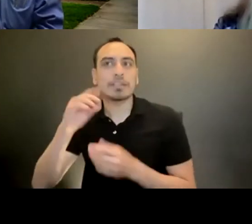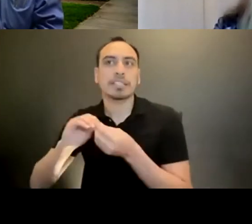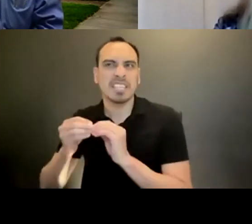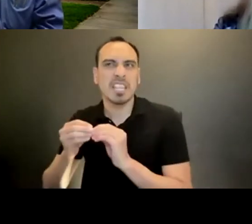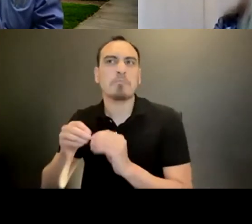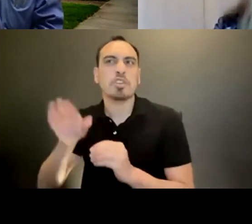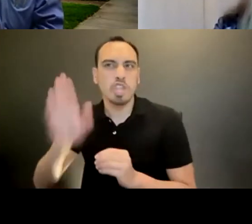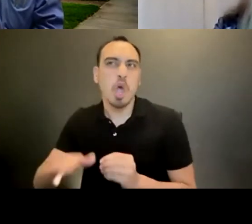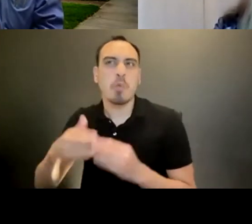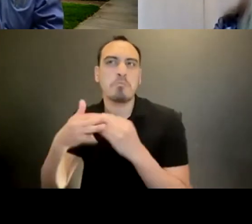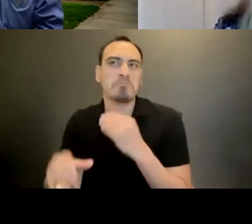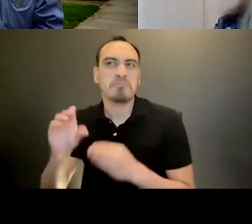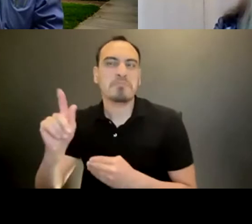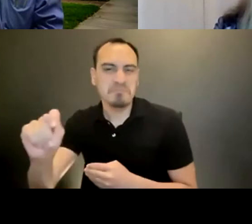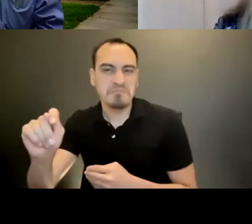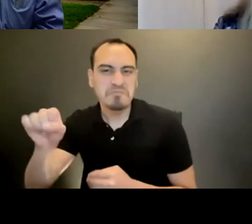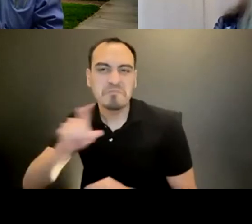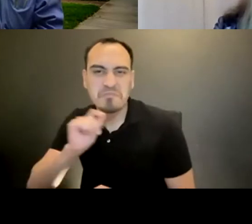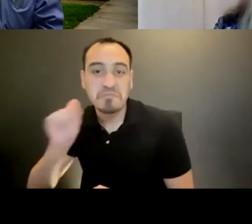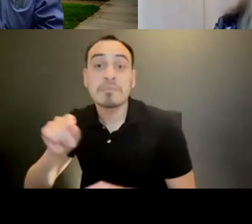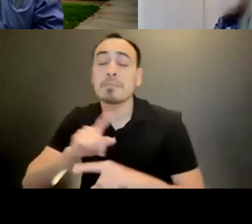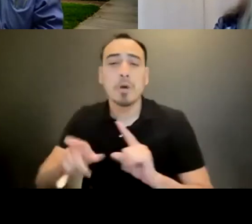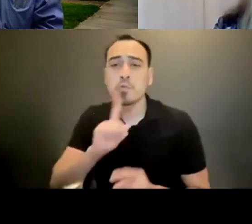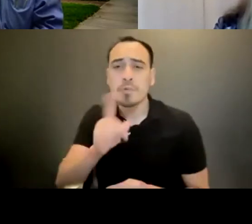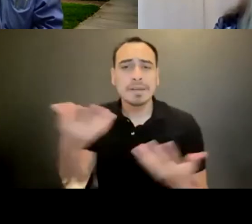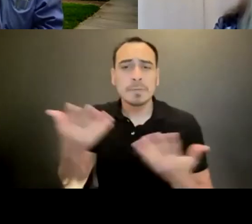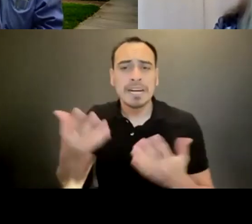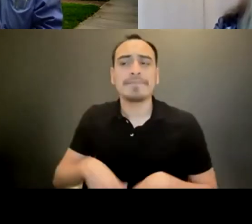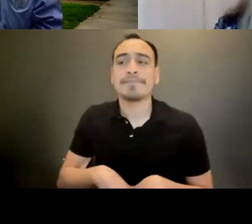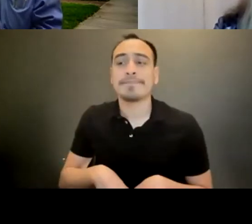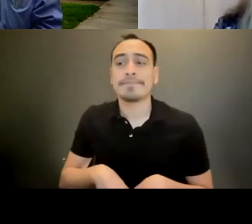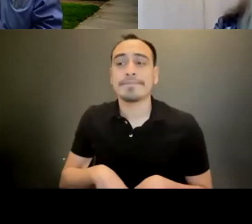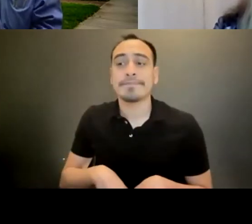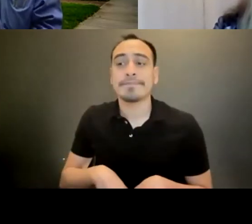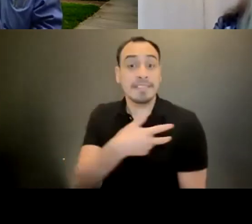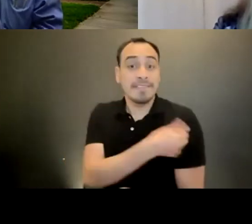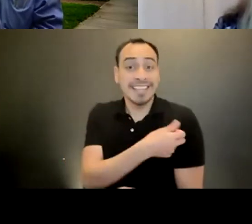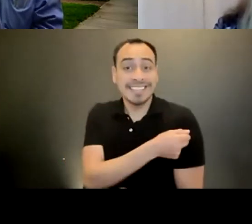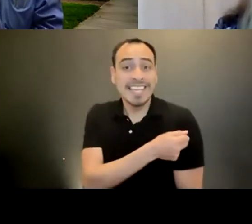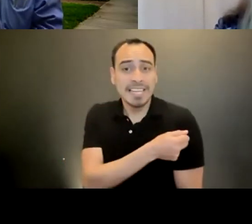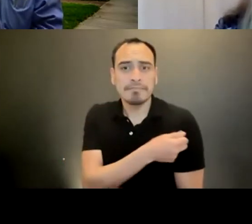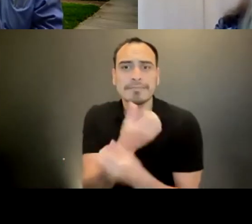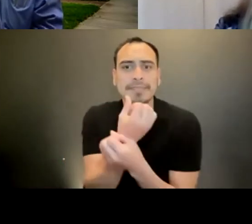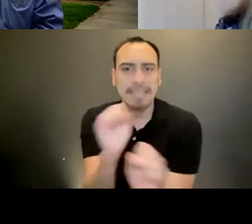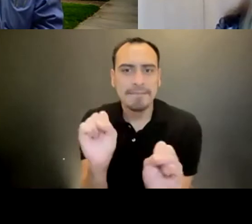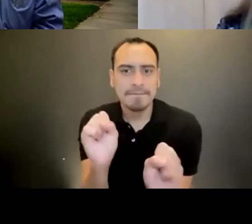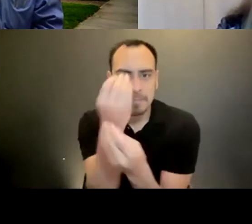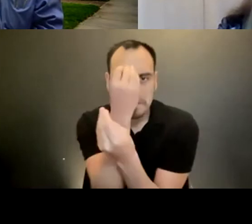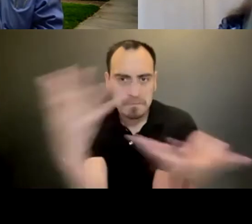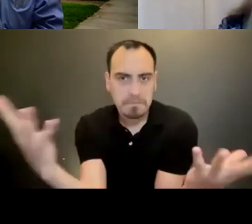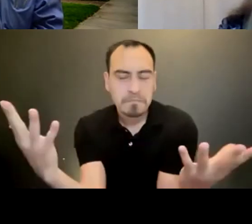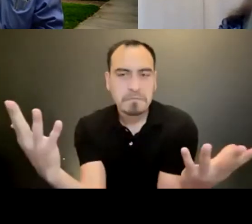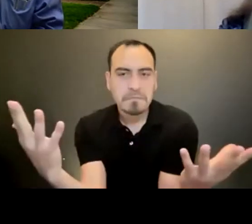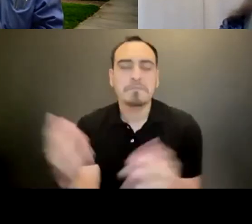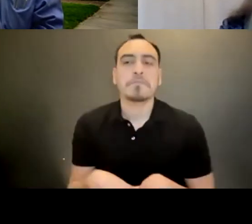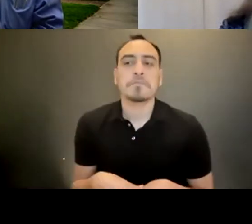popped up. The general rule of thumb is to say that the vaccine is safe. I think they will end up